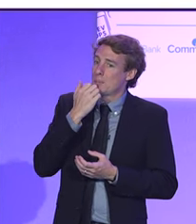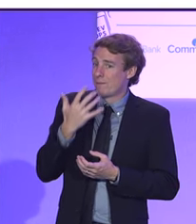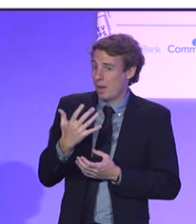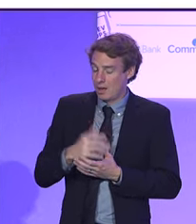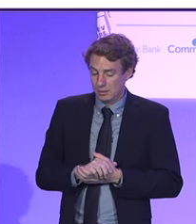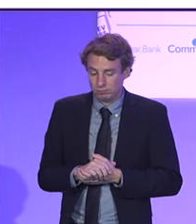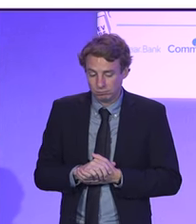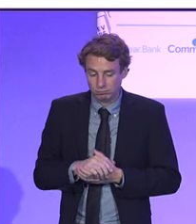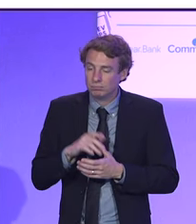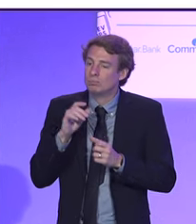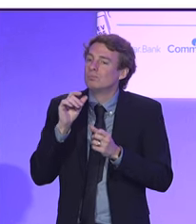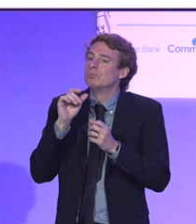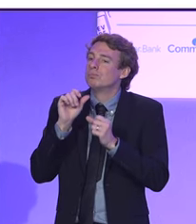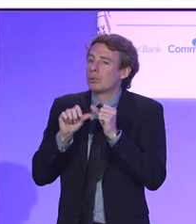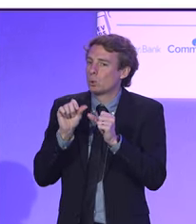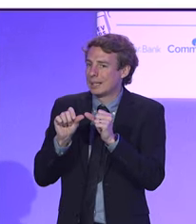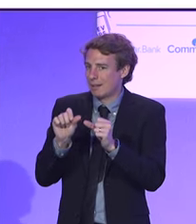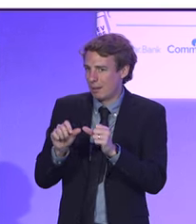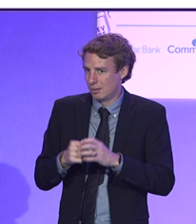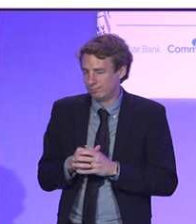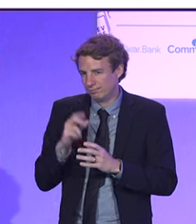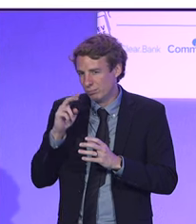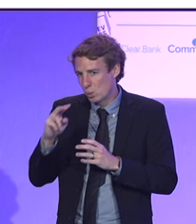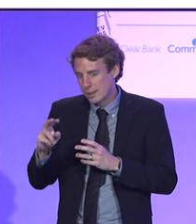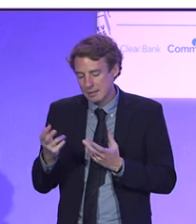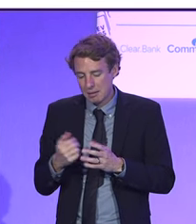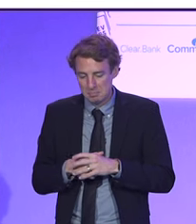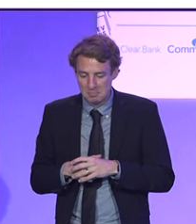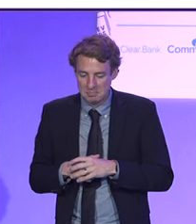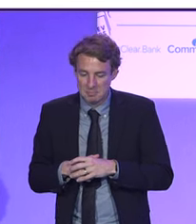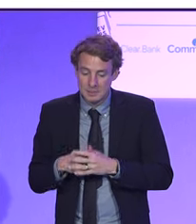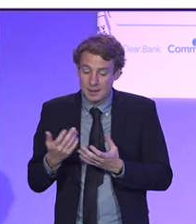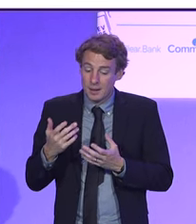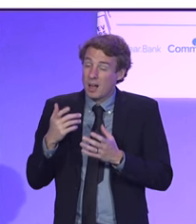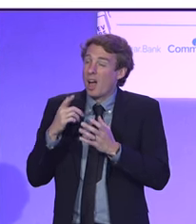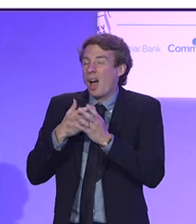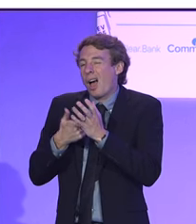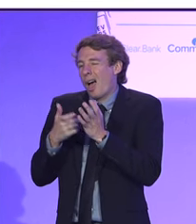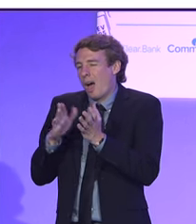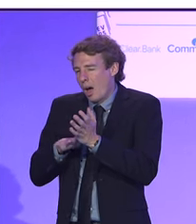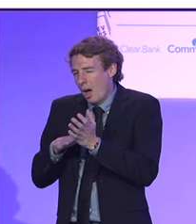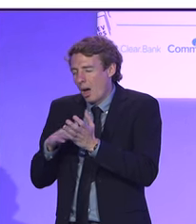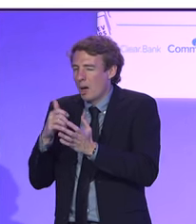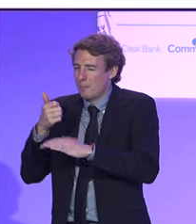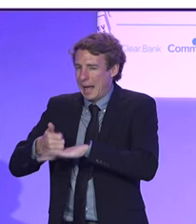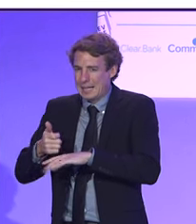more recent processors. Typically, they are ARM-based. In AWS, these are called Graviton 2 or Graviton 3. I